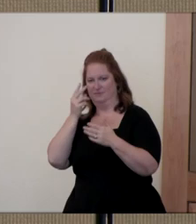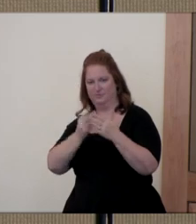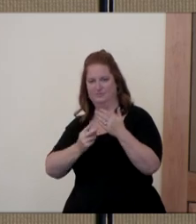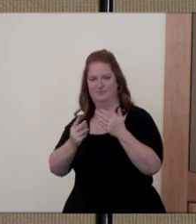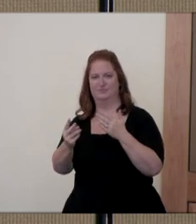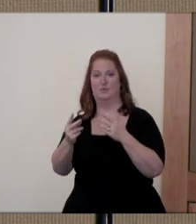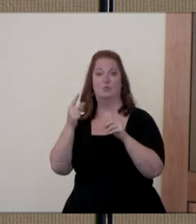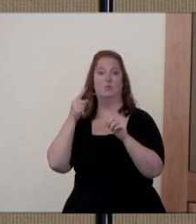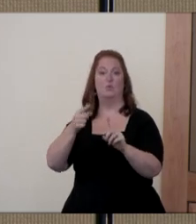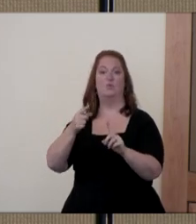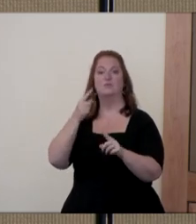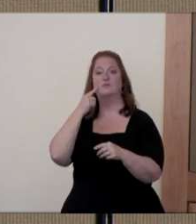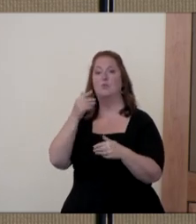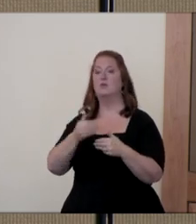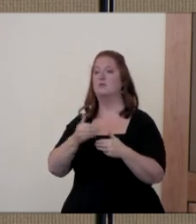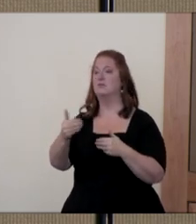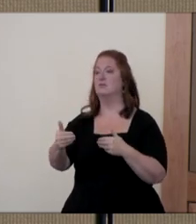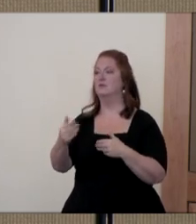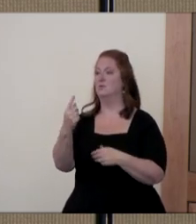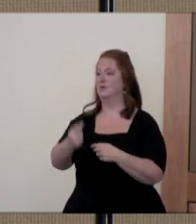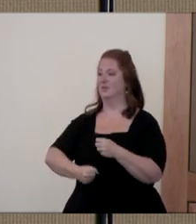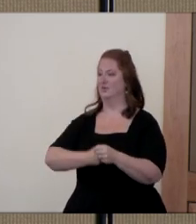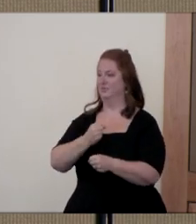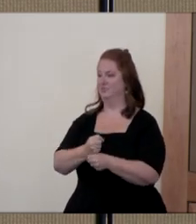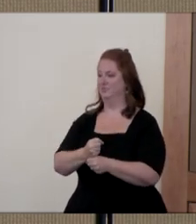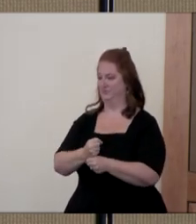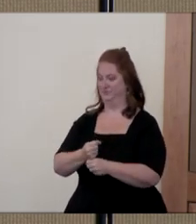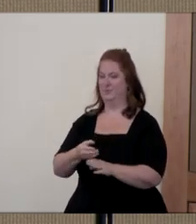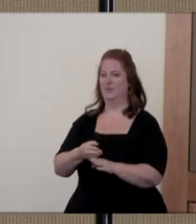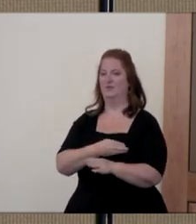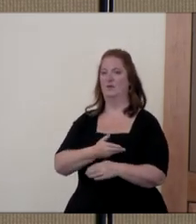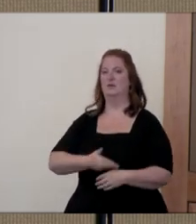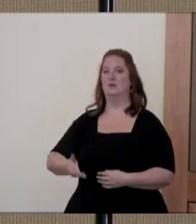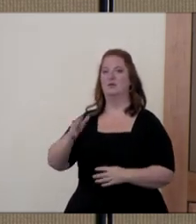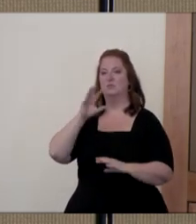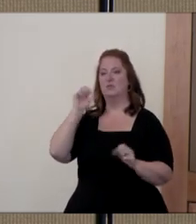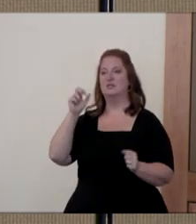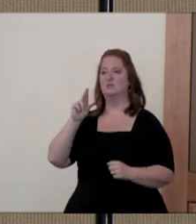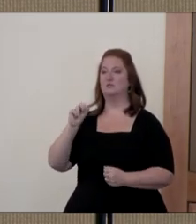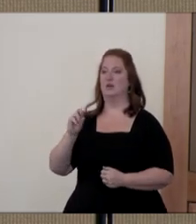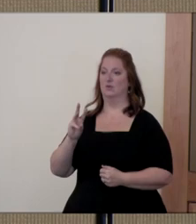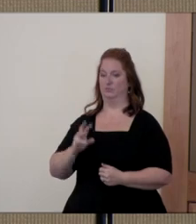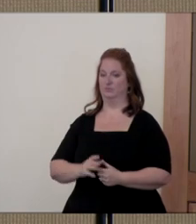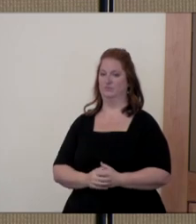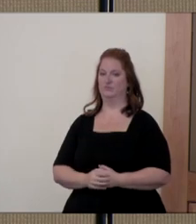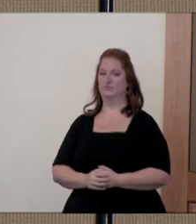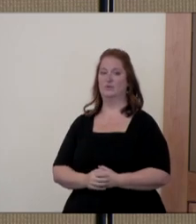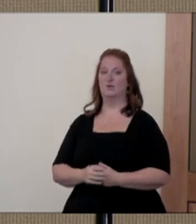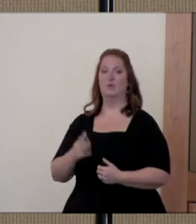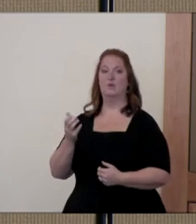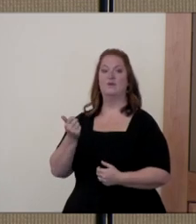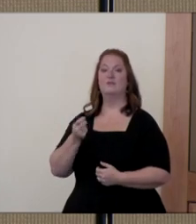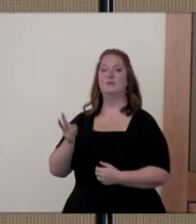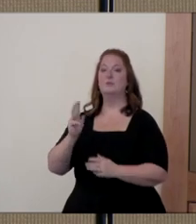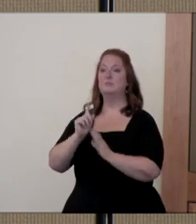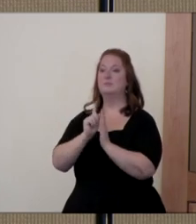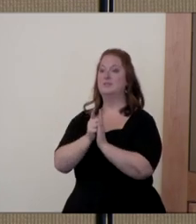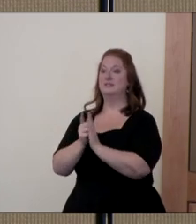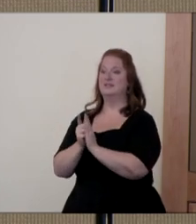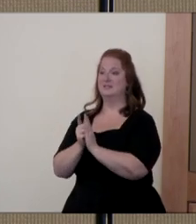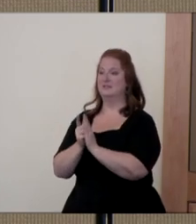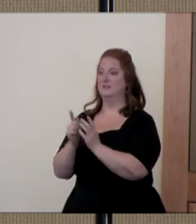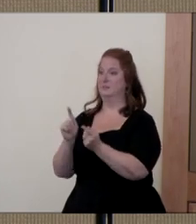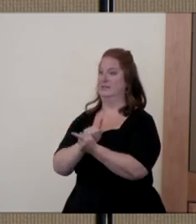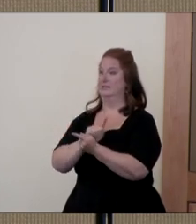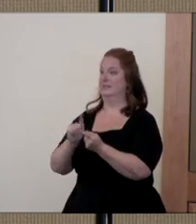ahead. Before we welcome President Rao to the stage, we'd like to take a couple of minutes to meet some of the many people